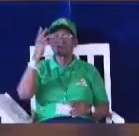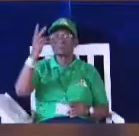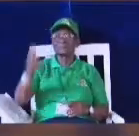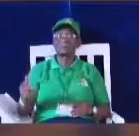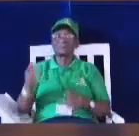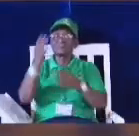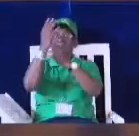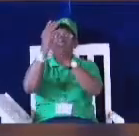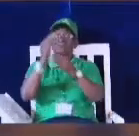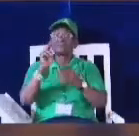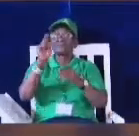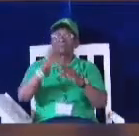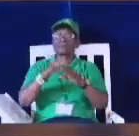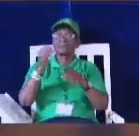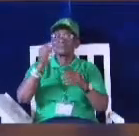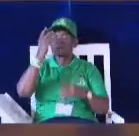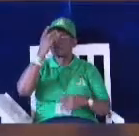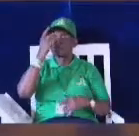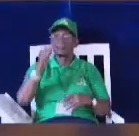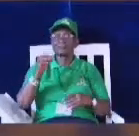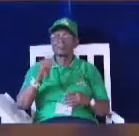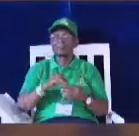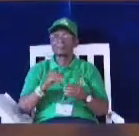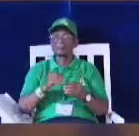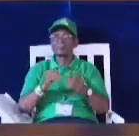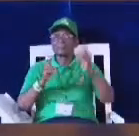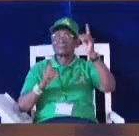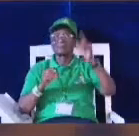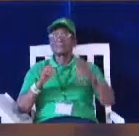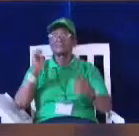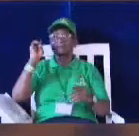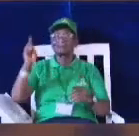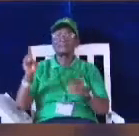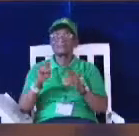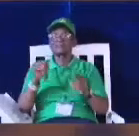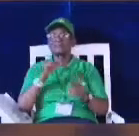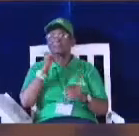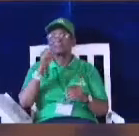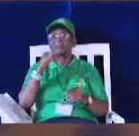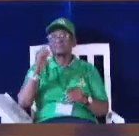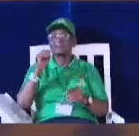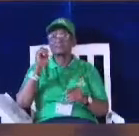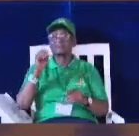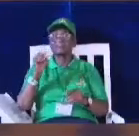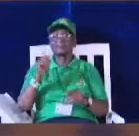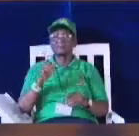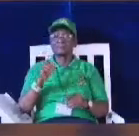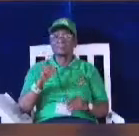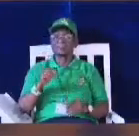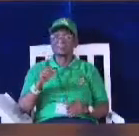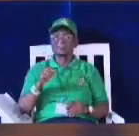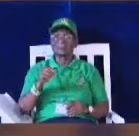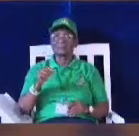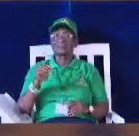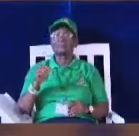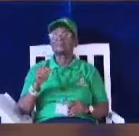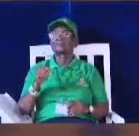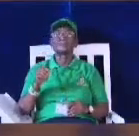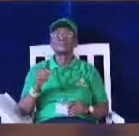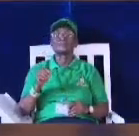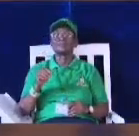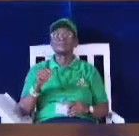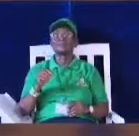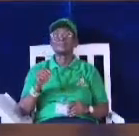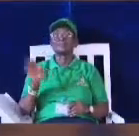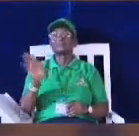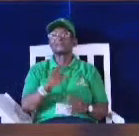number one, he didn't say you are the one who will make them recover. Your own is to